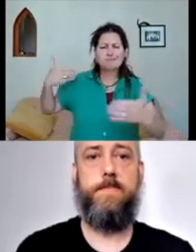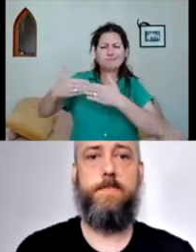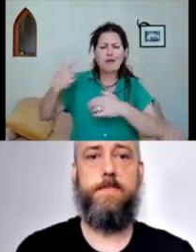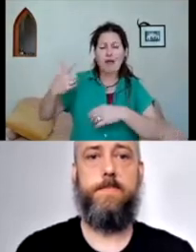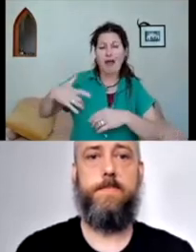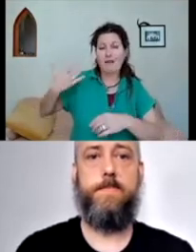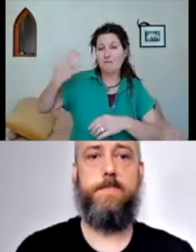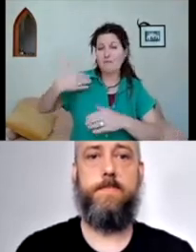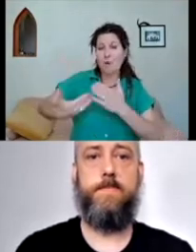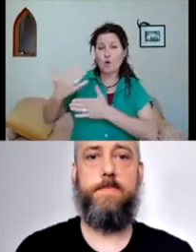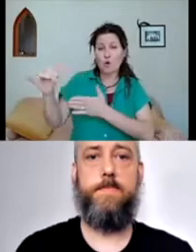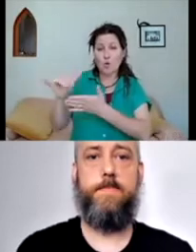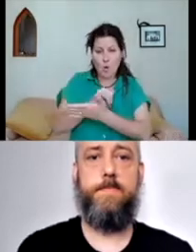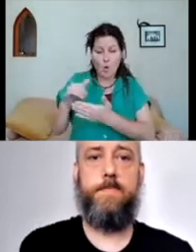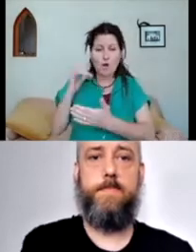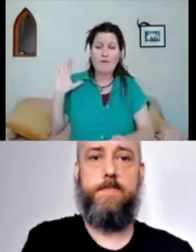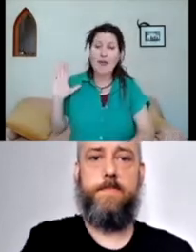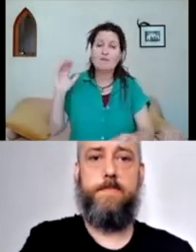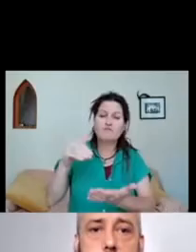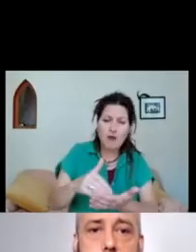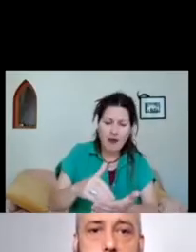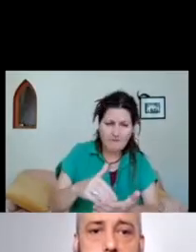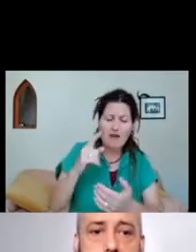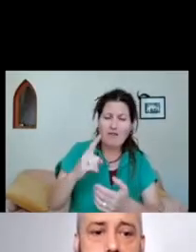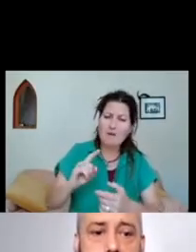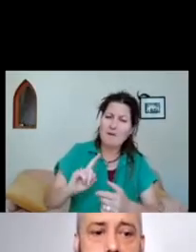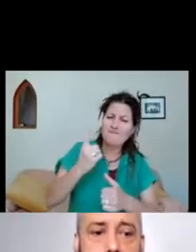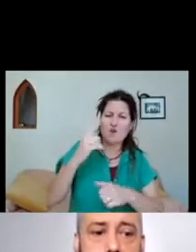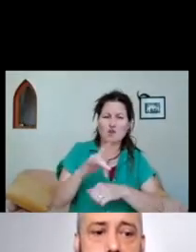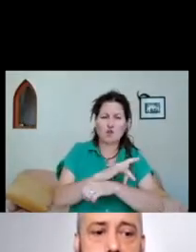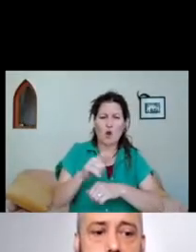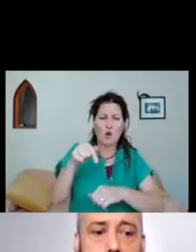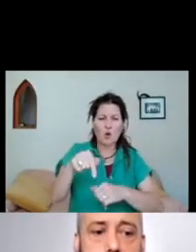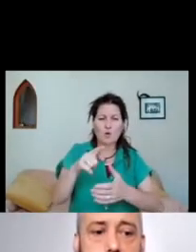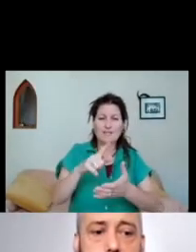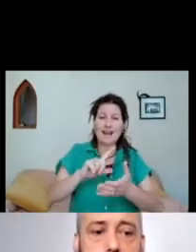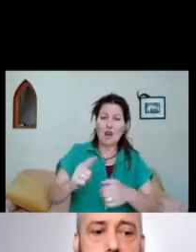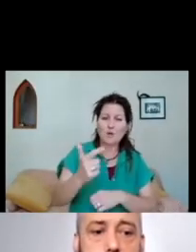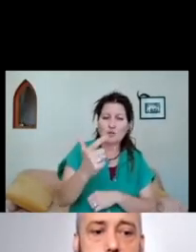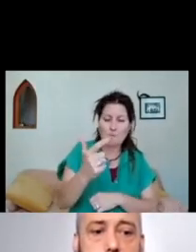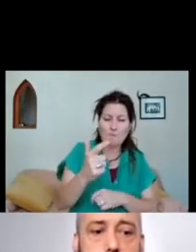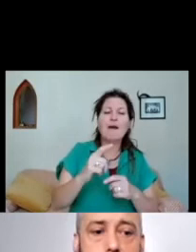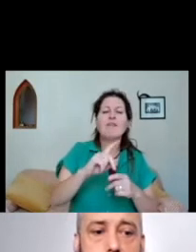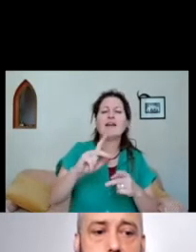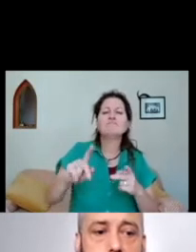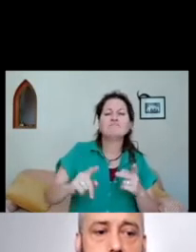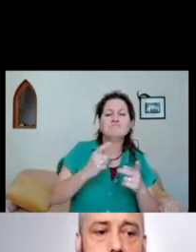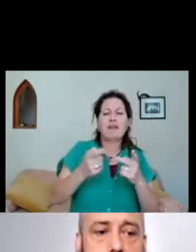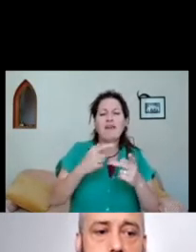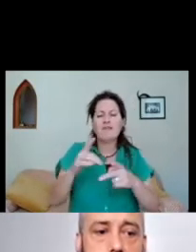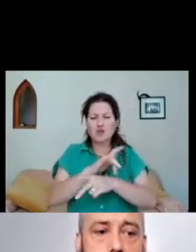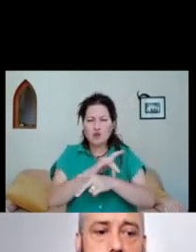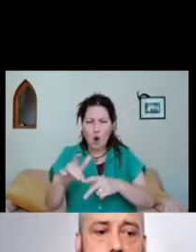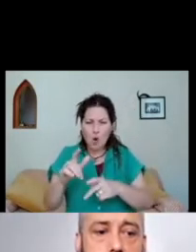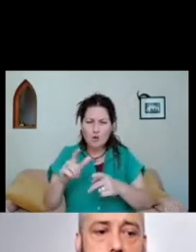Lewisham, and I have very fond memories of it. And one of the most recent shows I did was in Deptford. So I kind